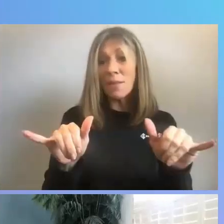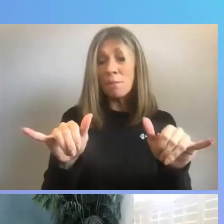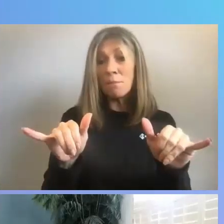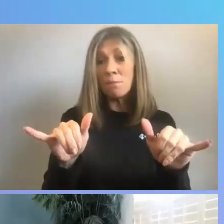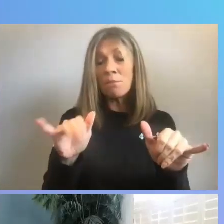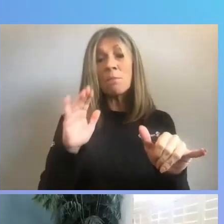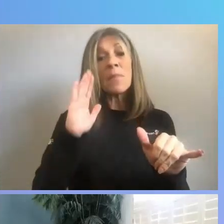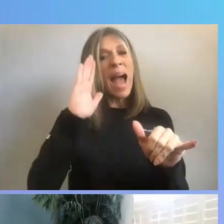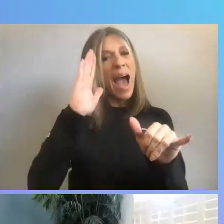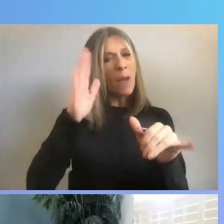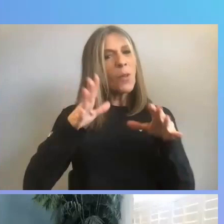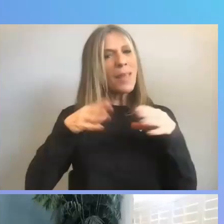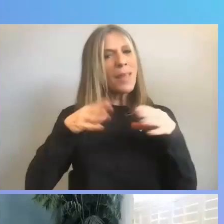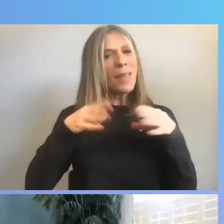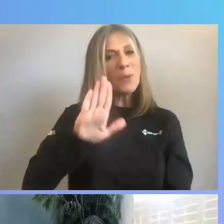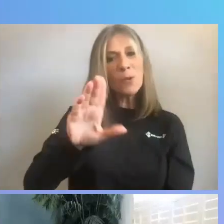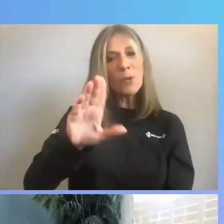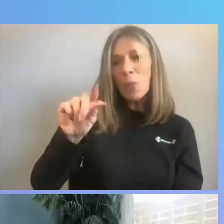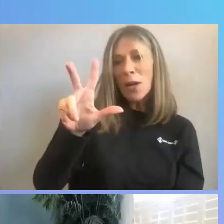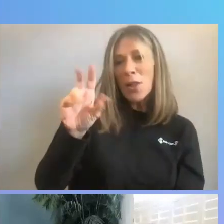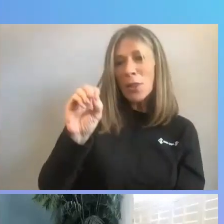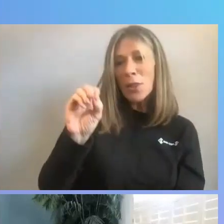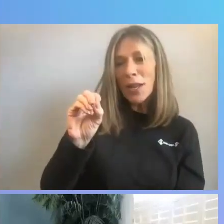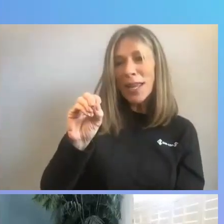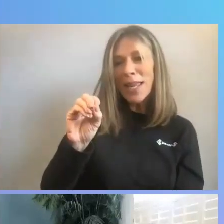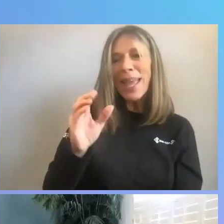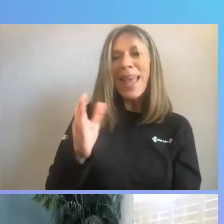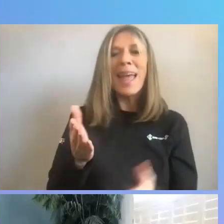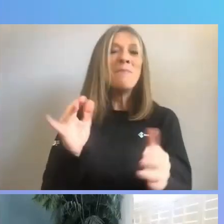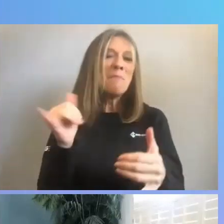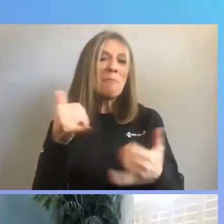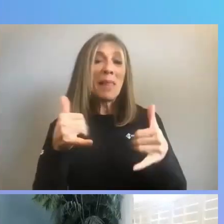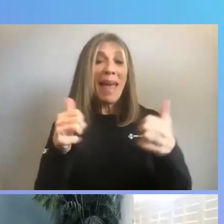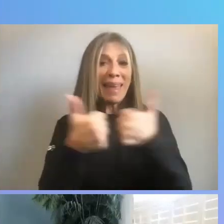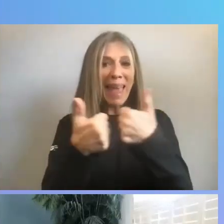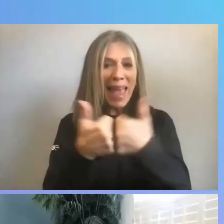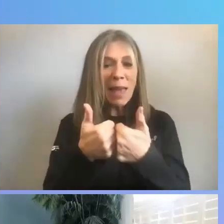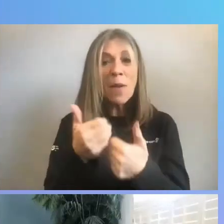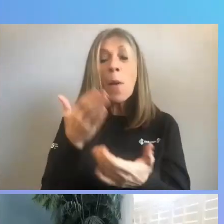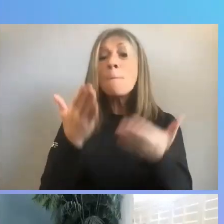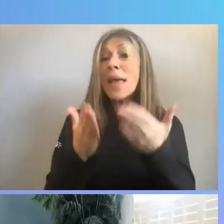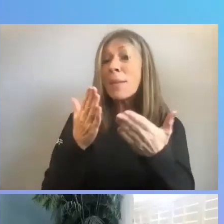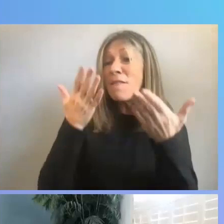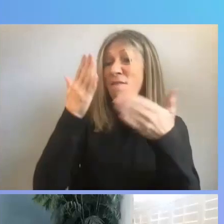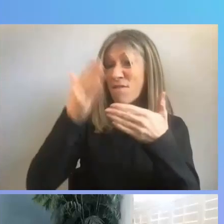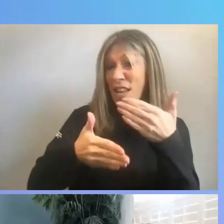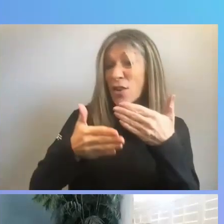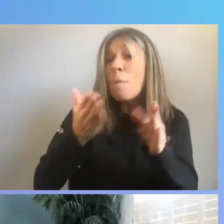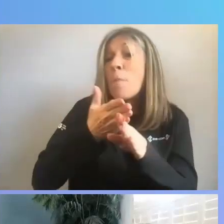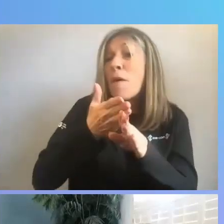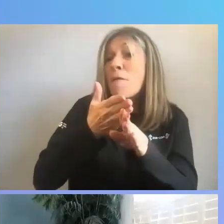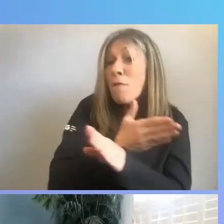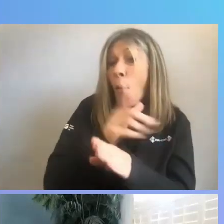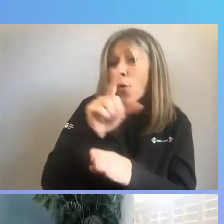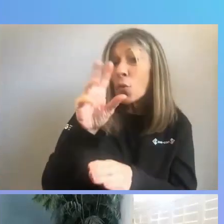your 2030 and play, I guess, The Price is Right and say it'll be finished before 2030. Are you willing to take